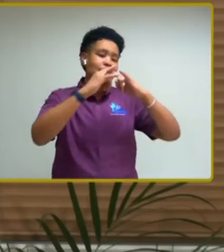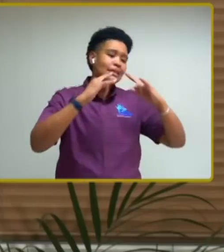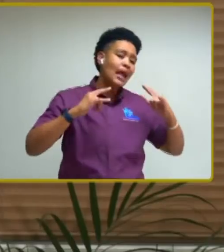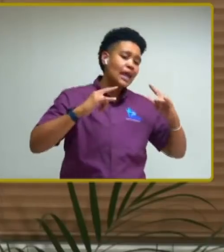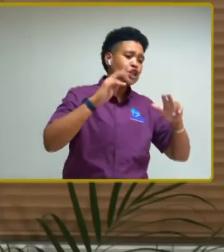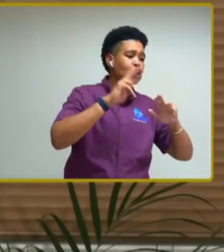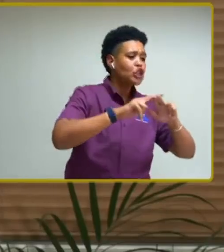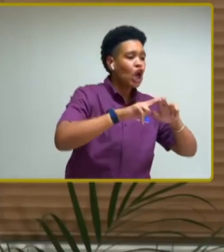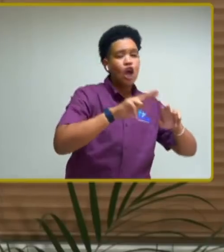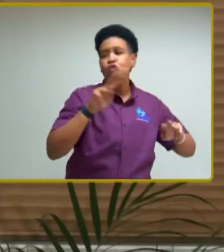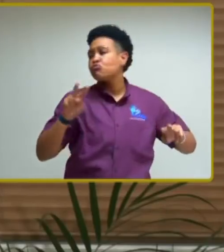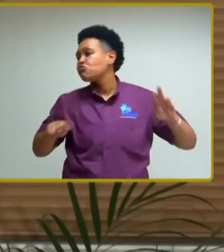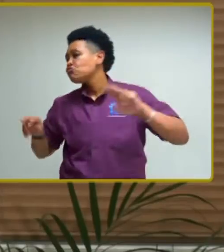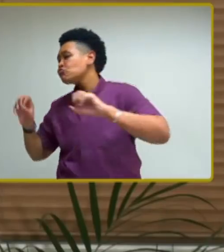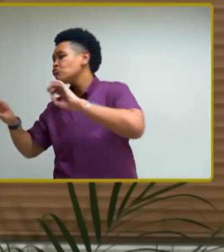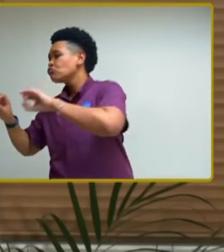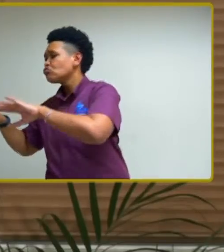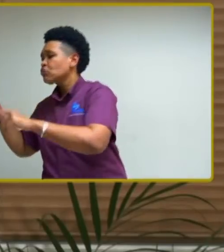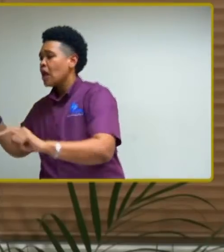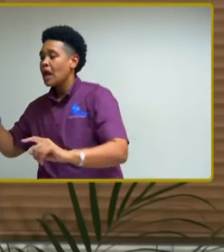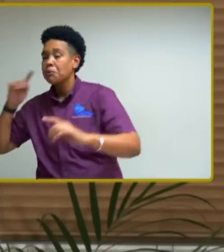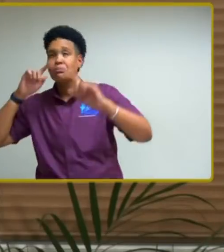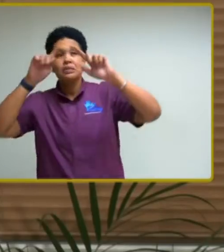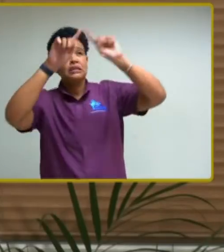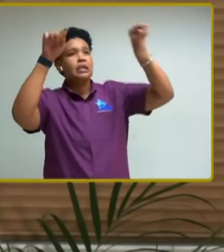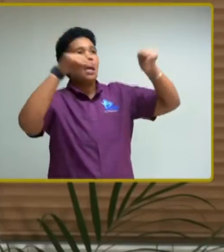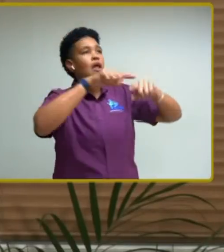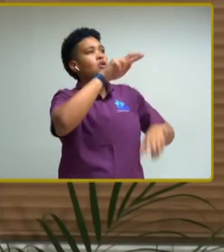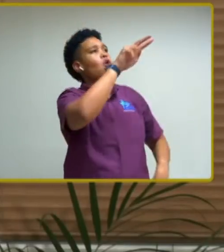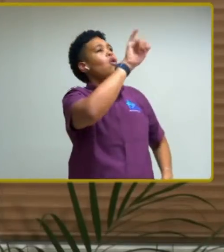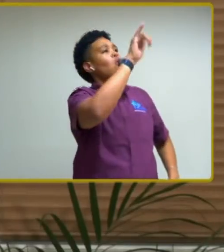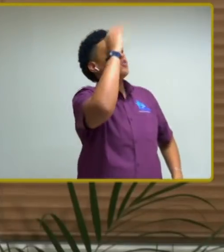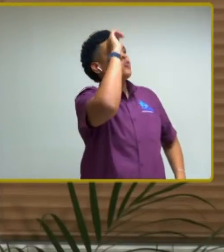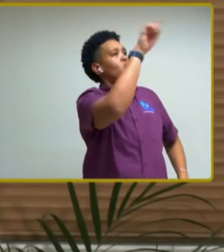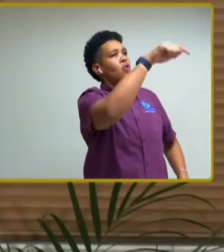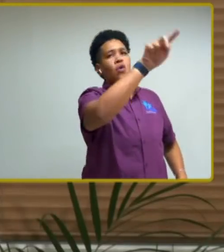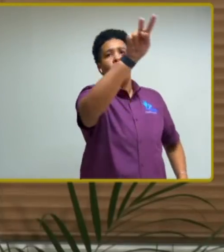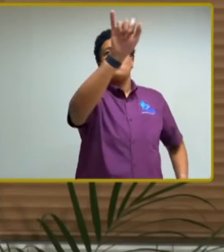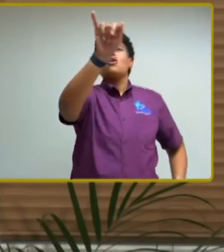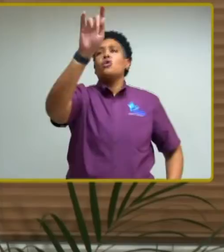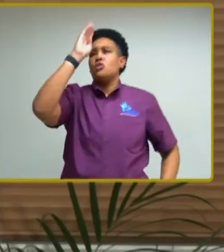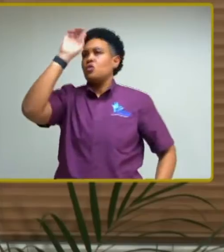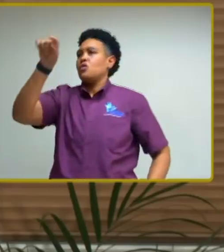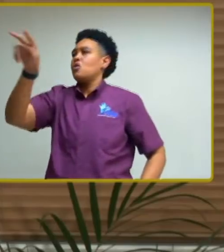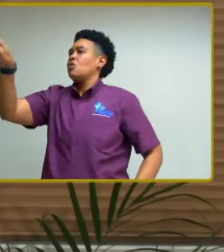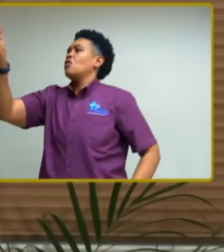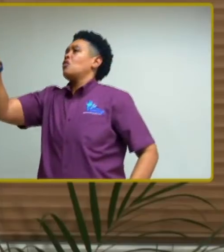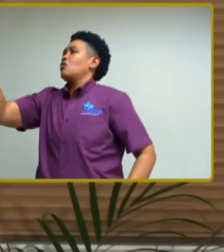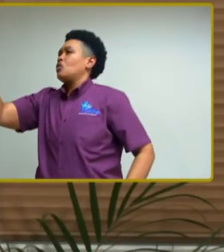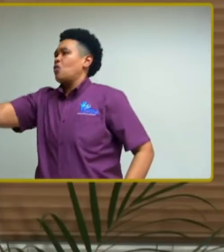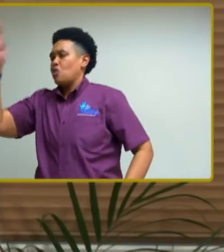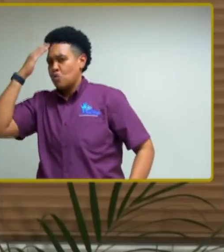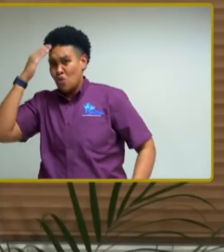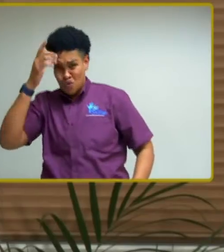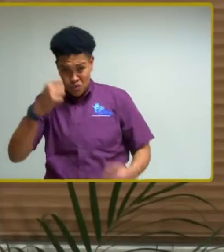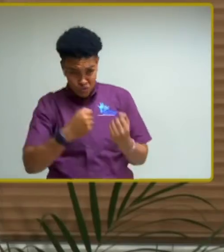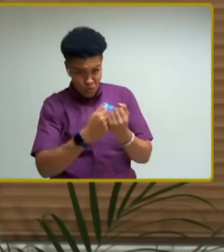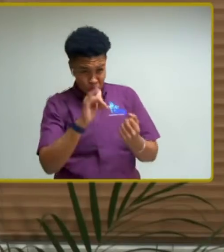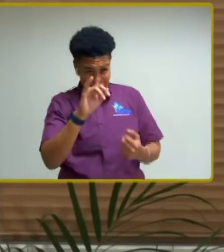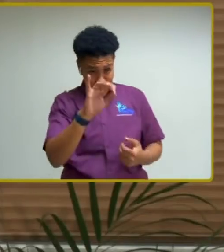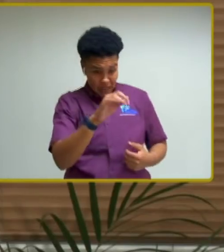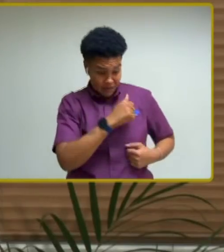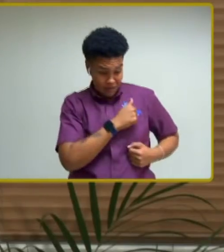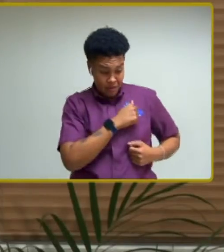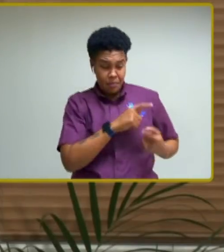chairs, directional signs, and there will be a number of persons supported by the JDF and JCF,